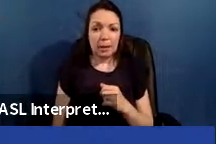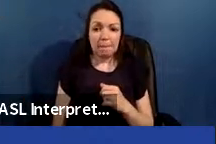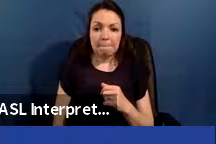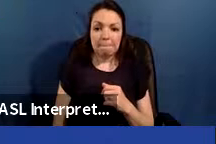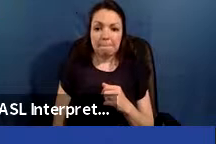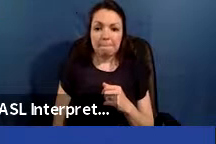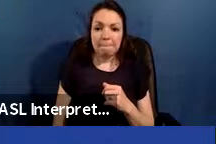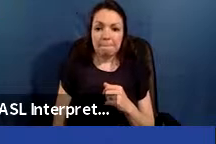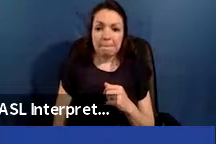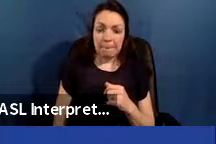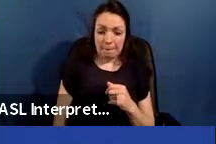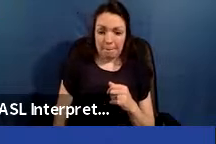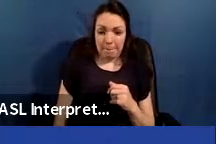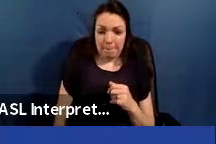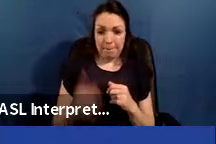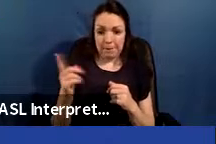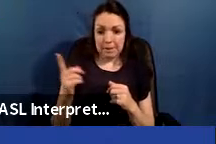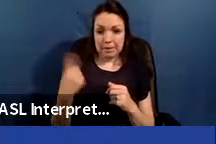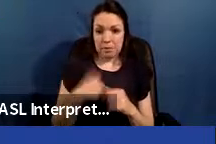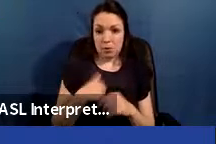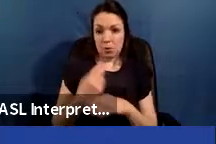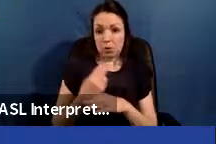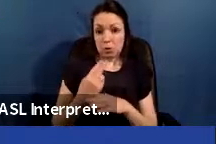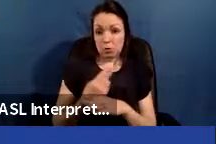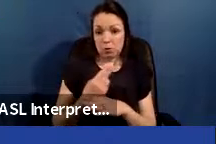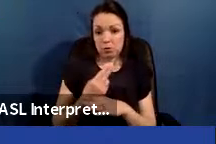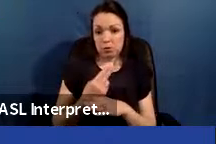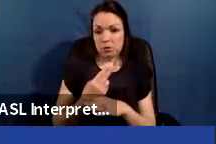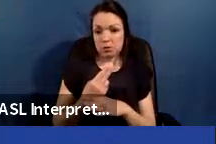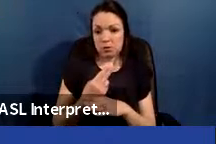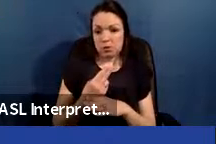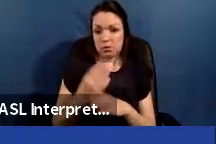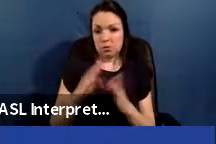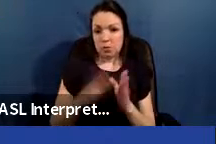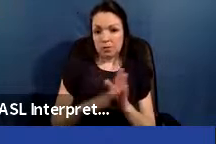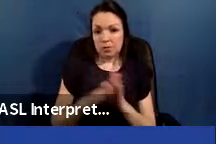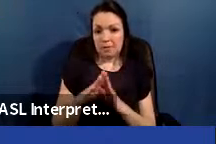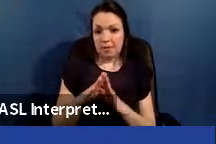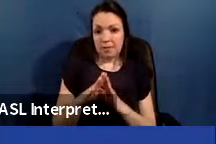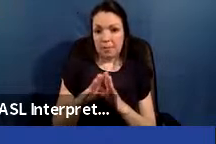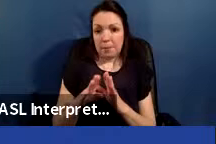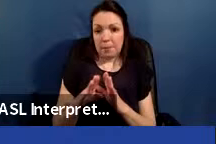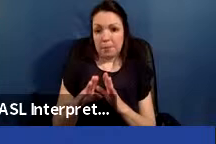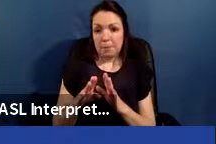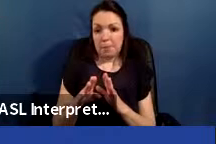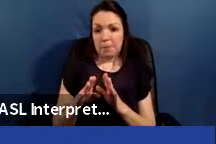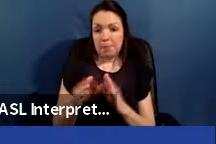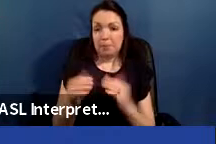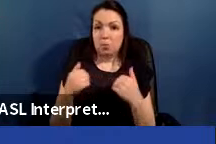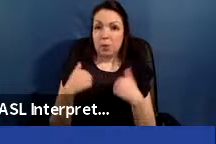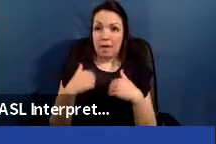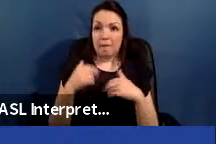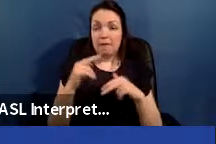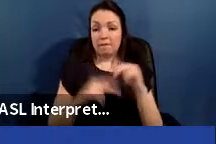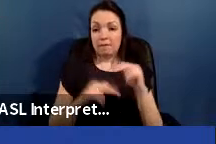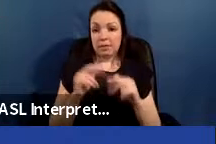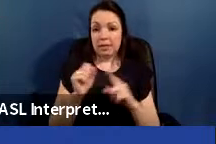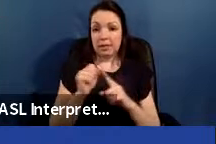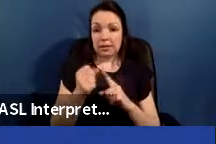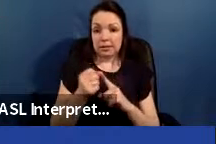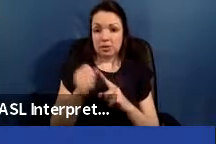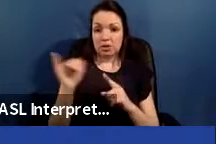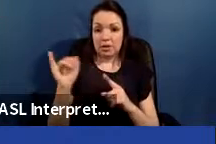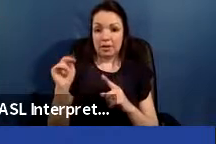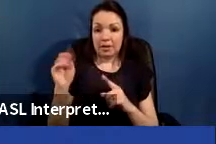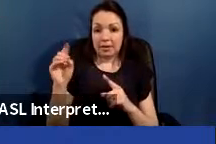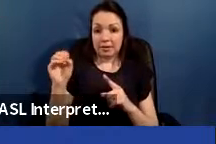One of the things that we use when we are developing the facility, we have the facility condition index, we have the